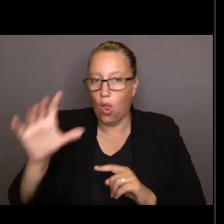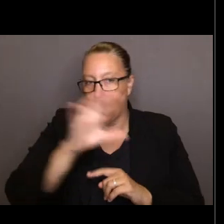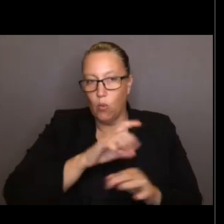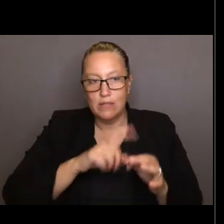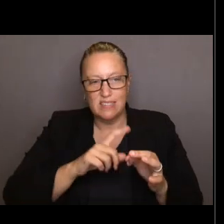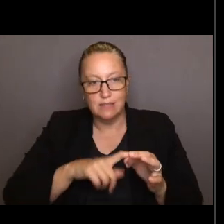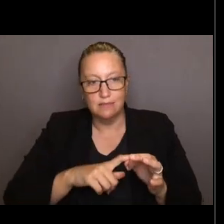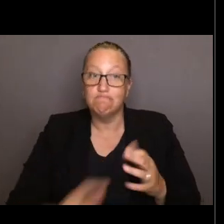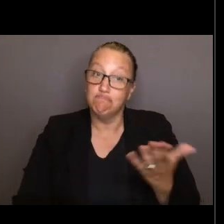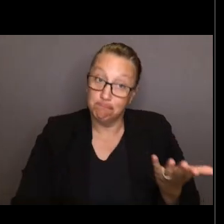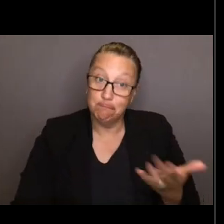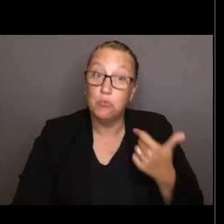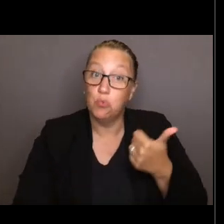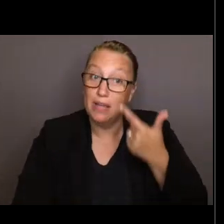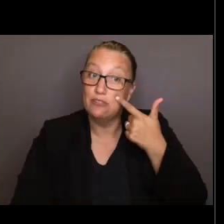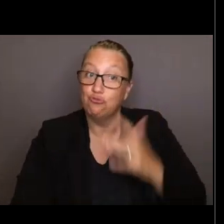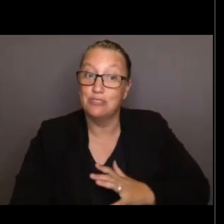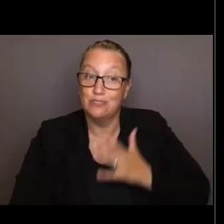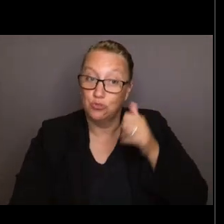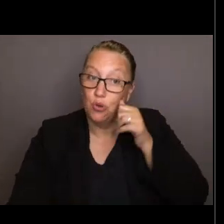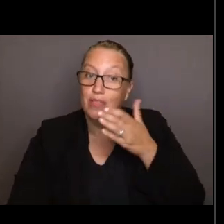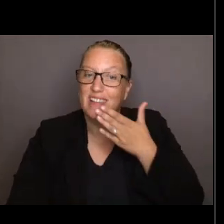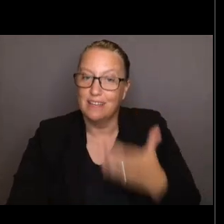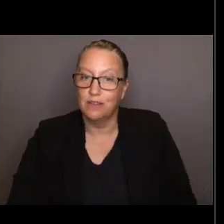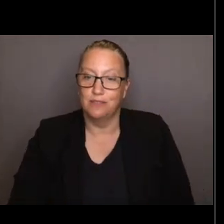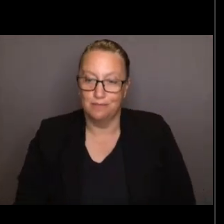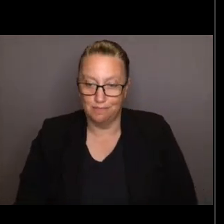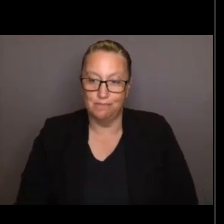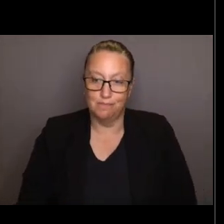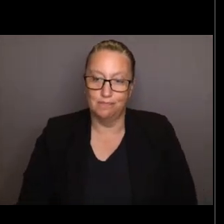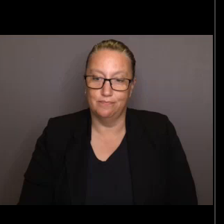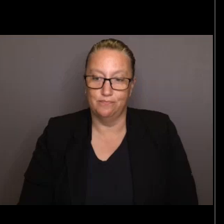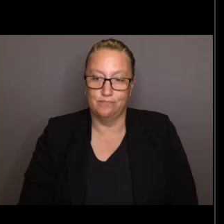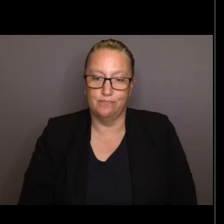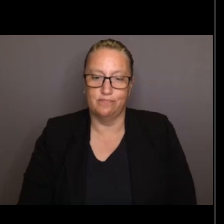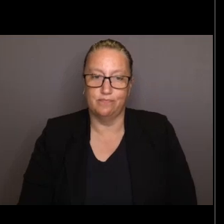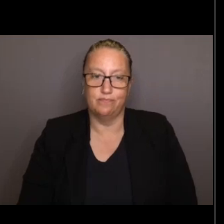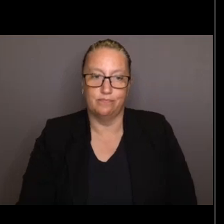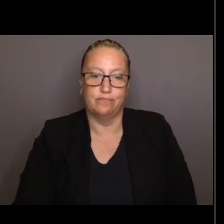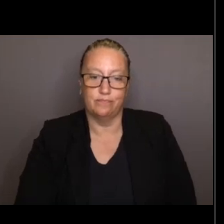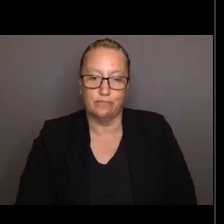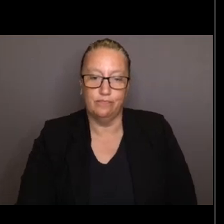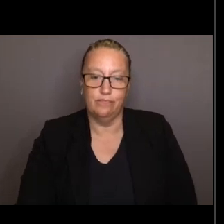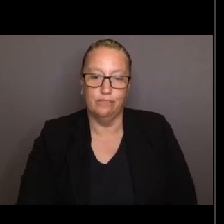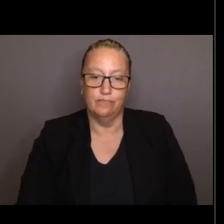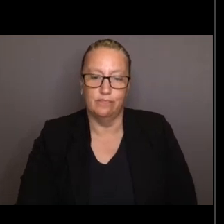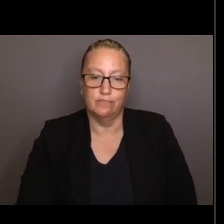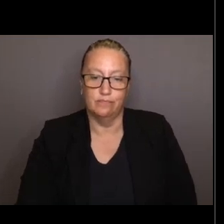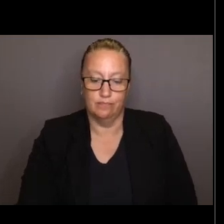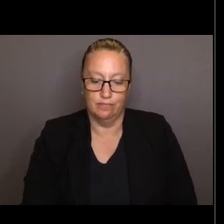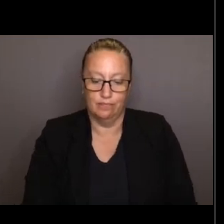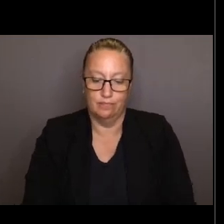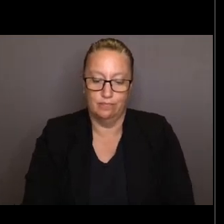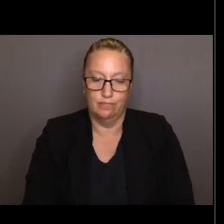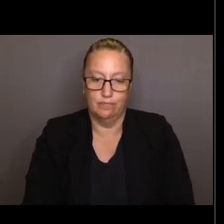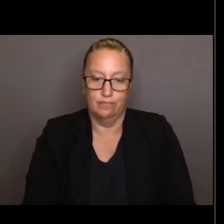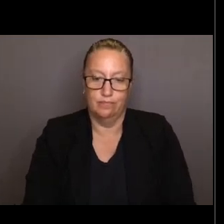to know. Thanks everyone for that. And I'll move on to our next slide and our next poll, which